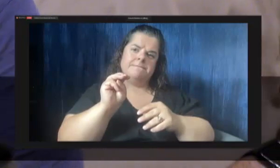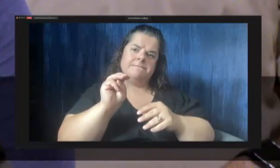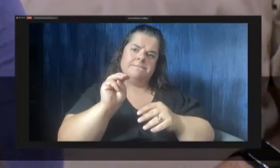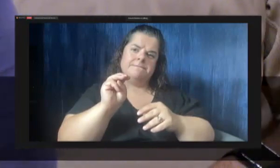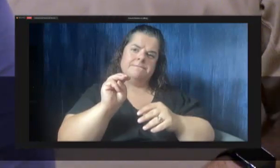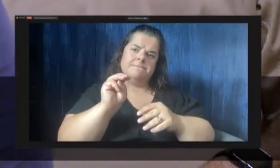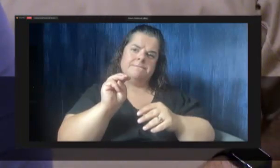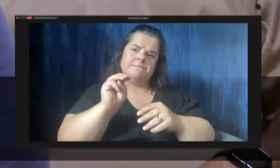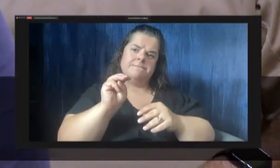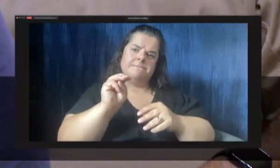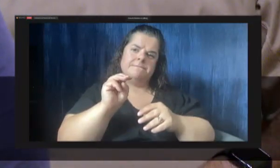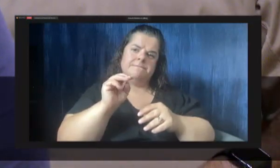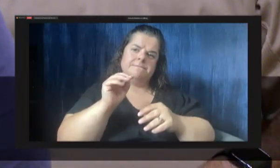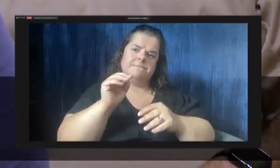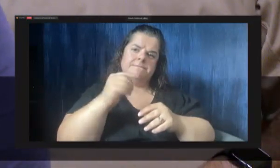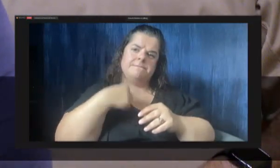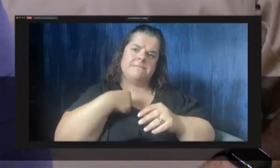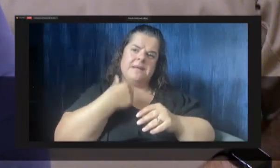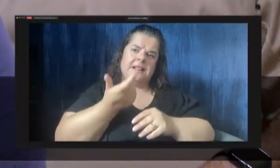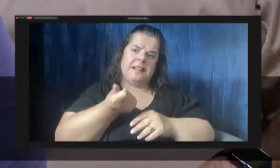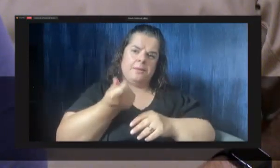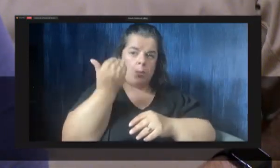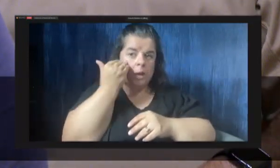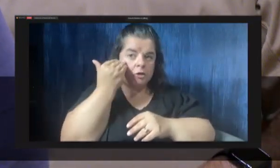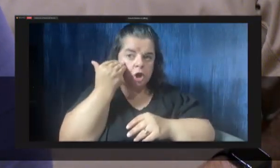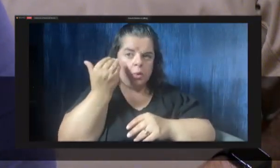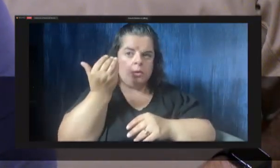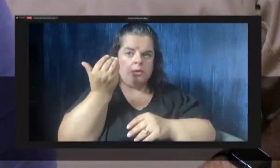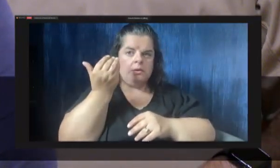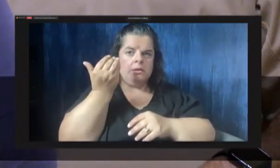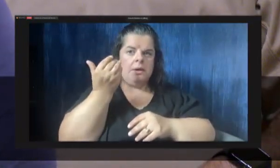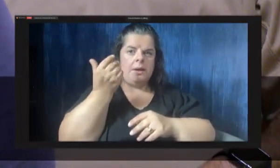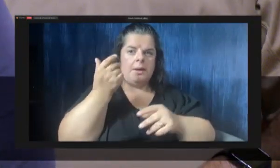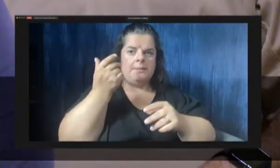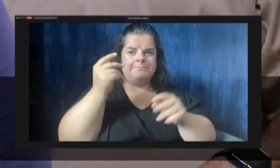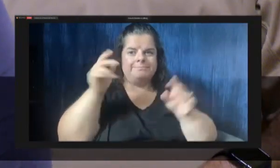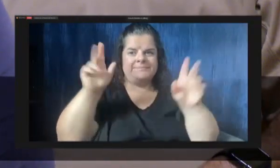So I'm kind of well known as a party pooper.